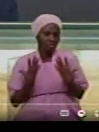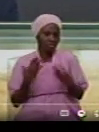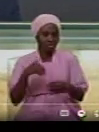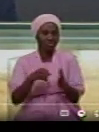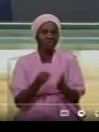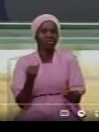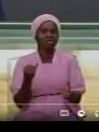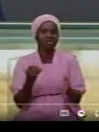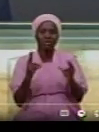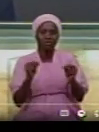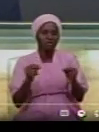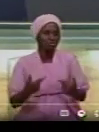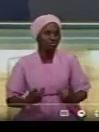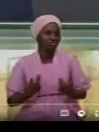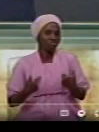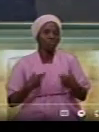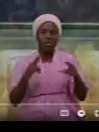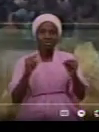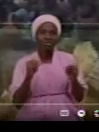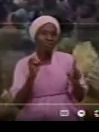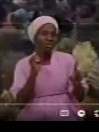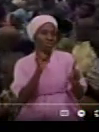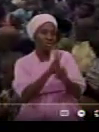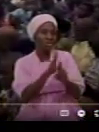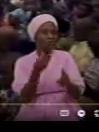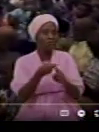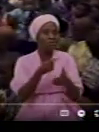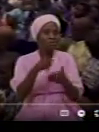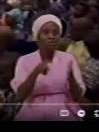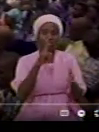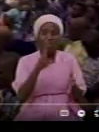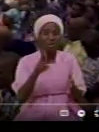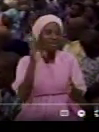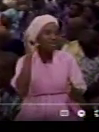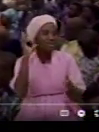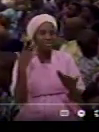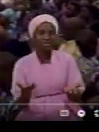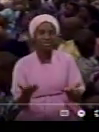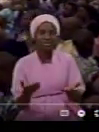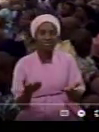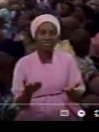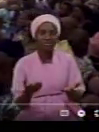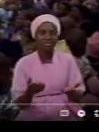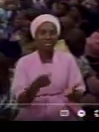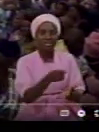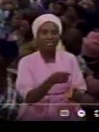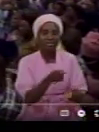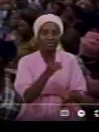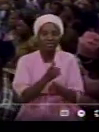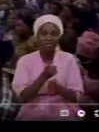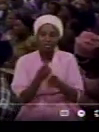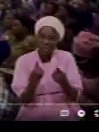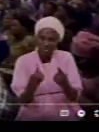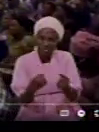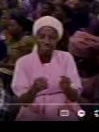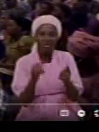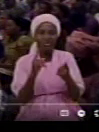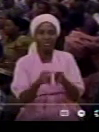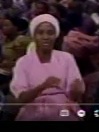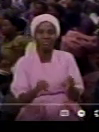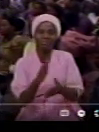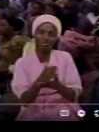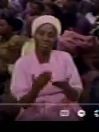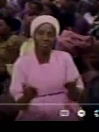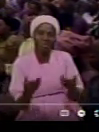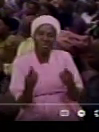no enlightenment from what you're hearing. They're just trying to do something,